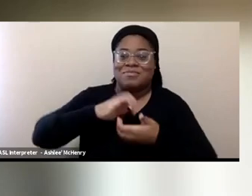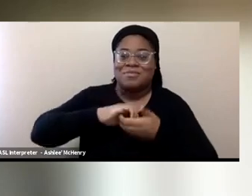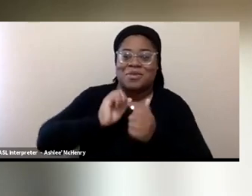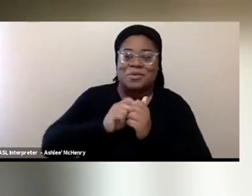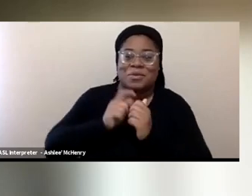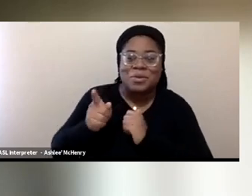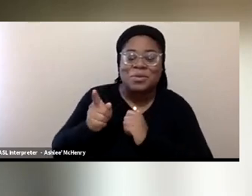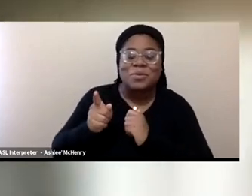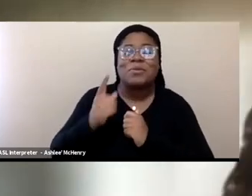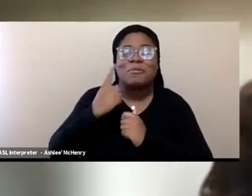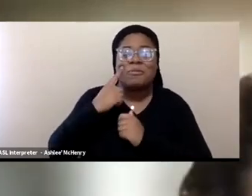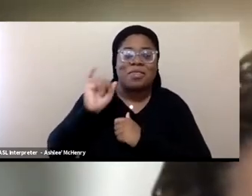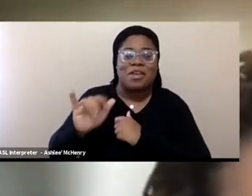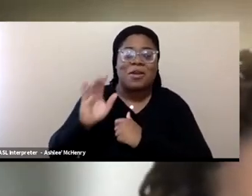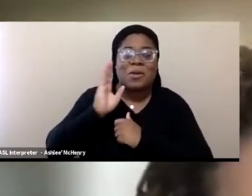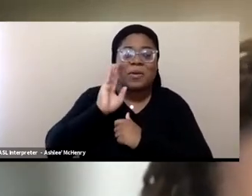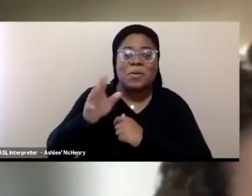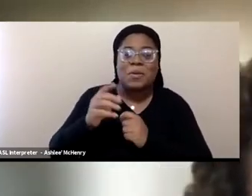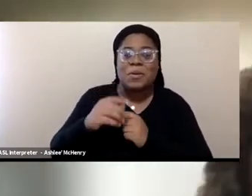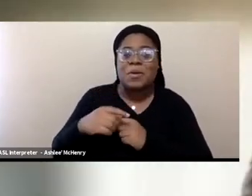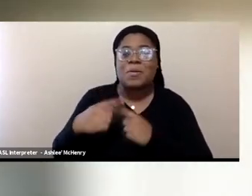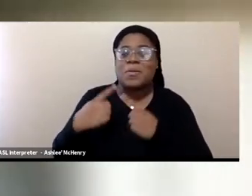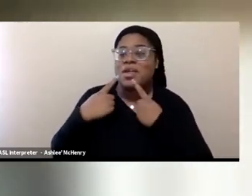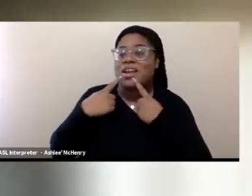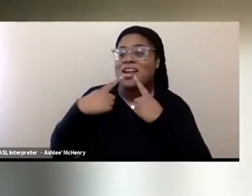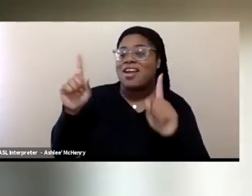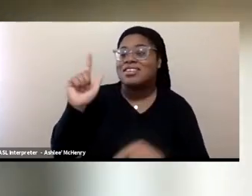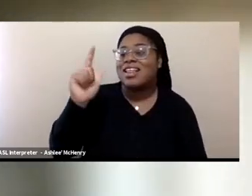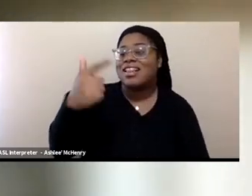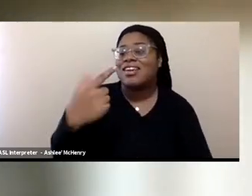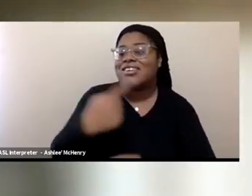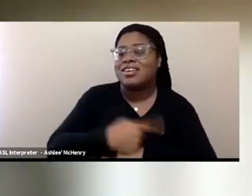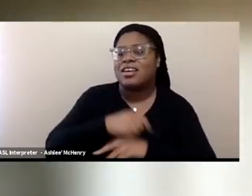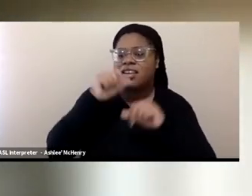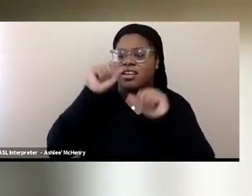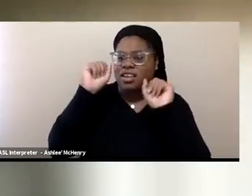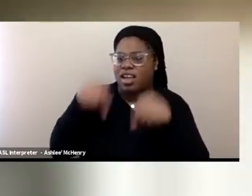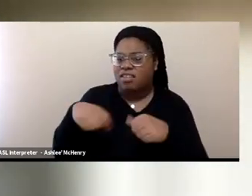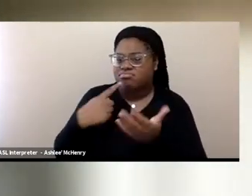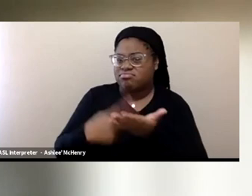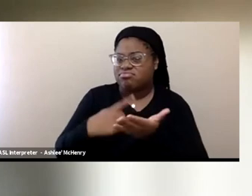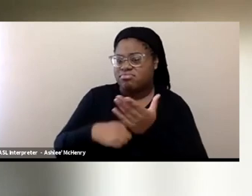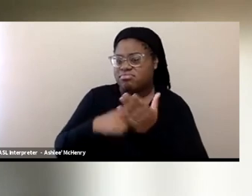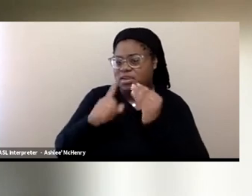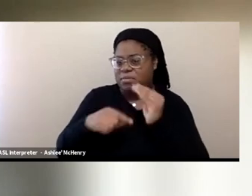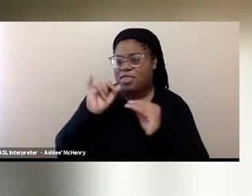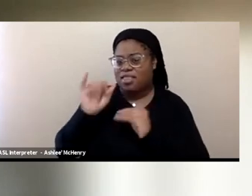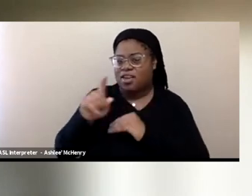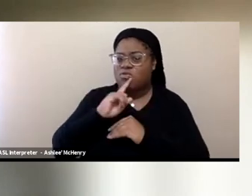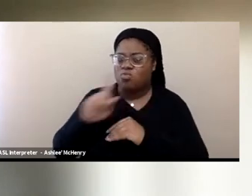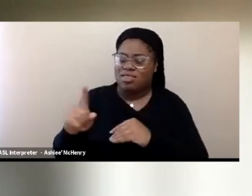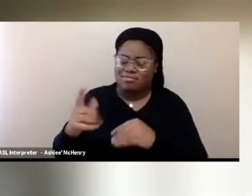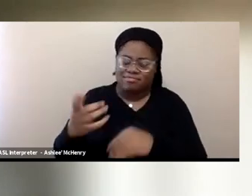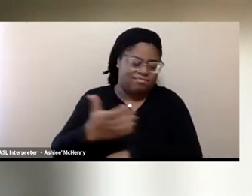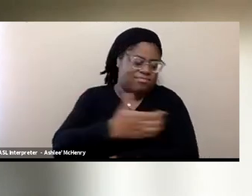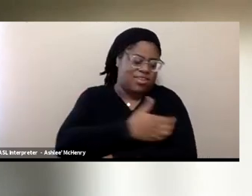which we'll announce to you at a later date. But can you really talk about that? Because you're really empowering the next generation